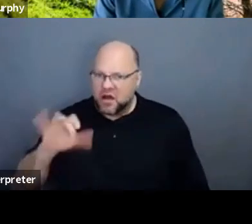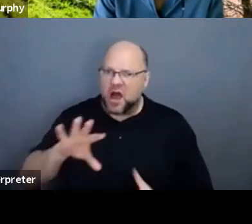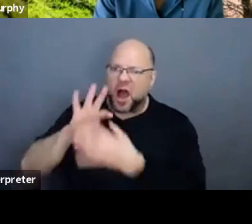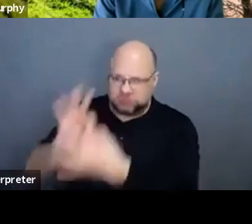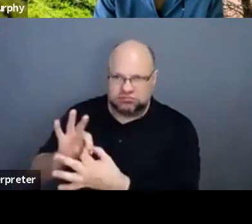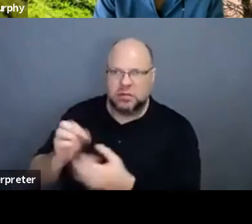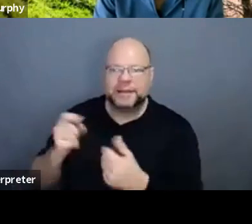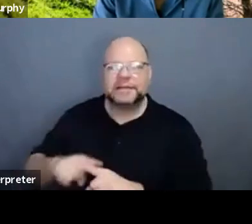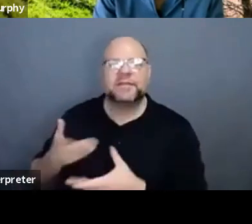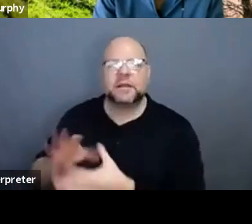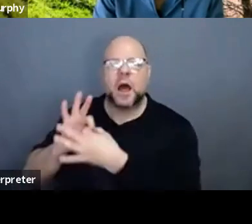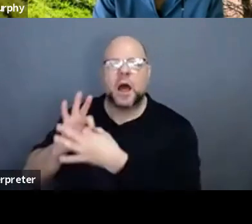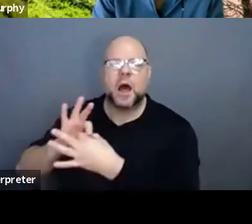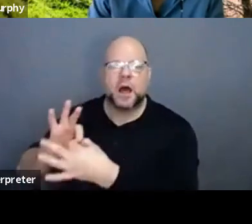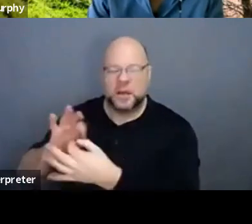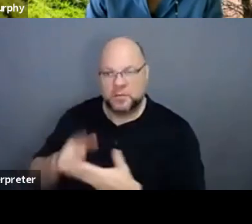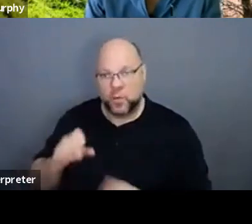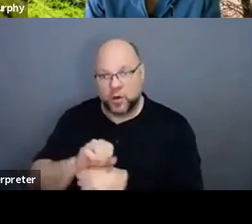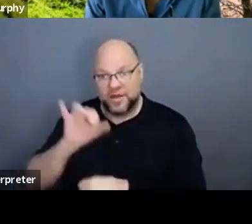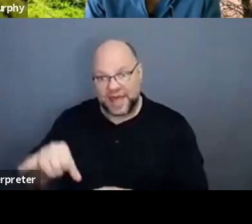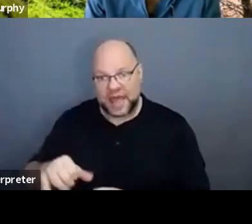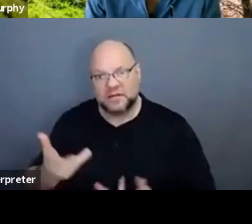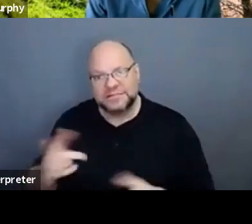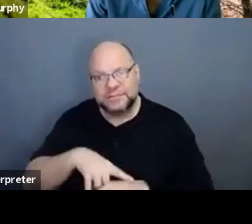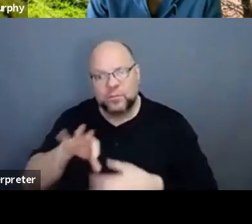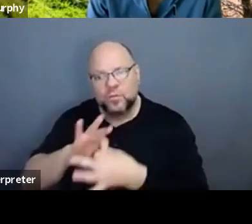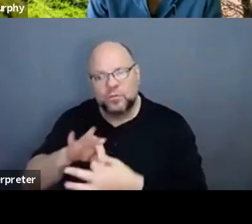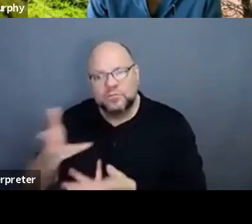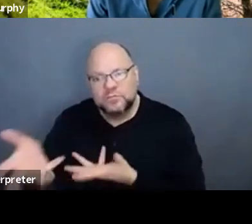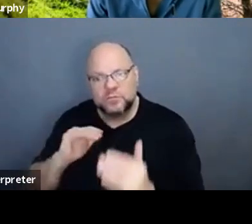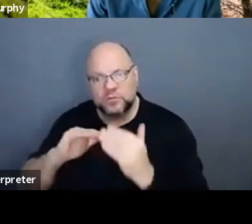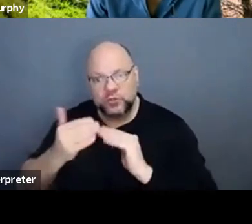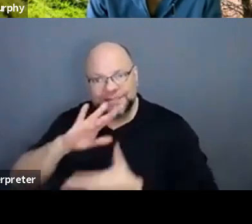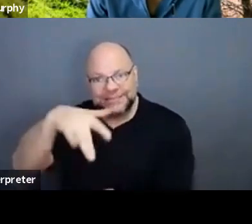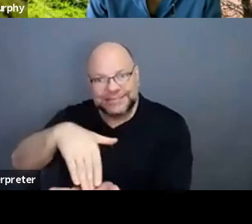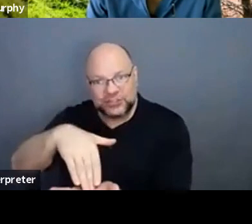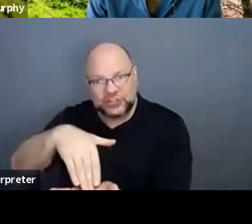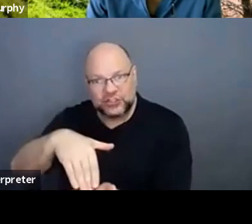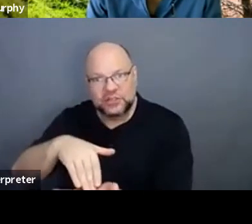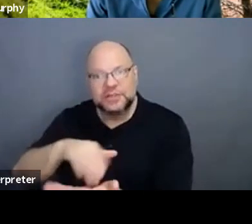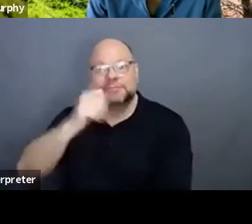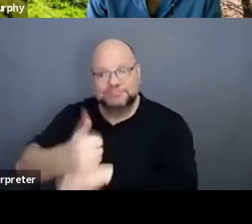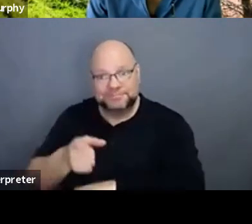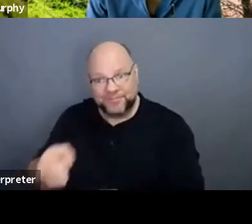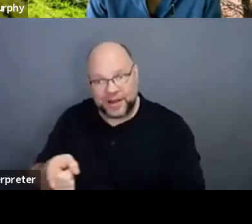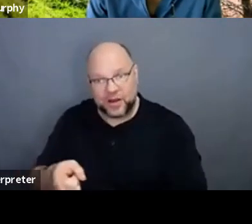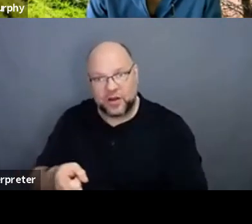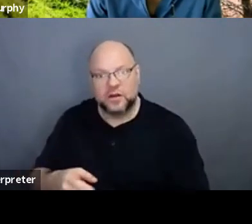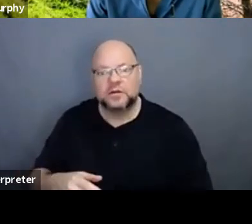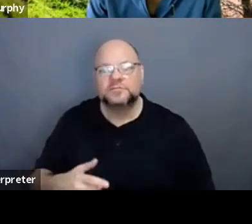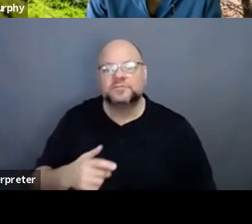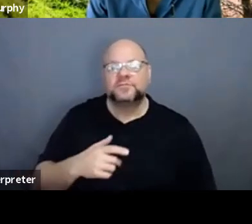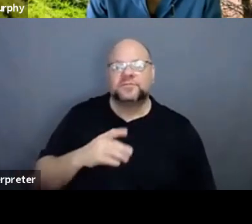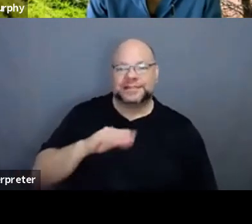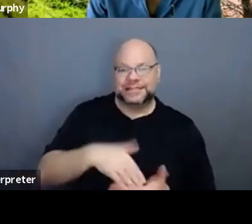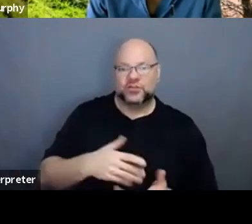things, but even then working with that, I work with a community center that is based there at the Dornsife Center with people